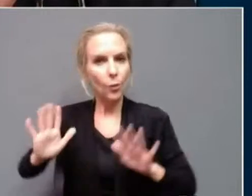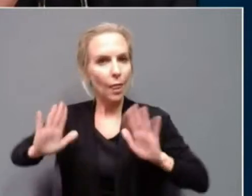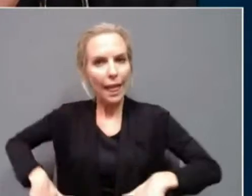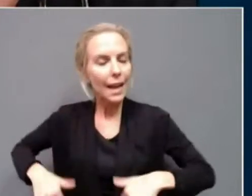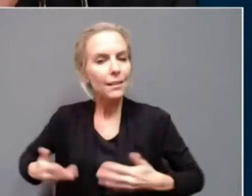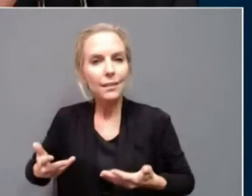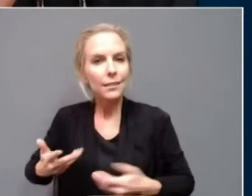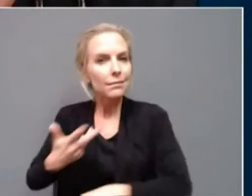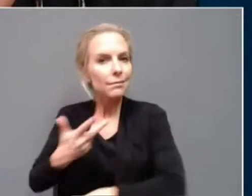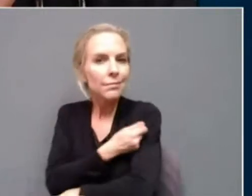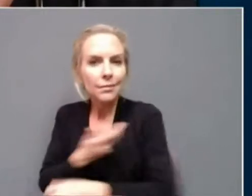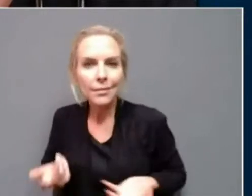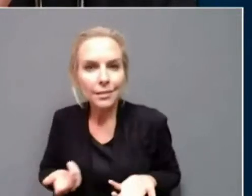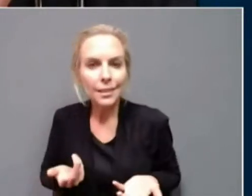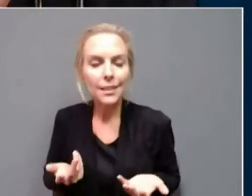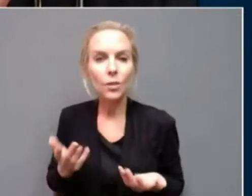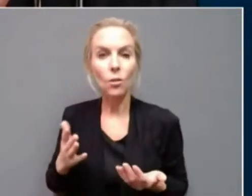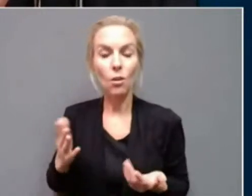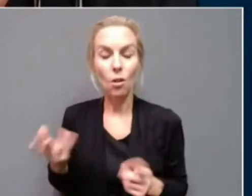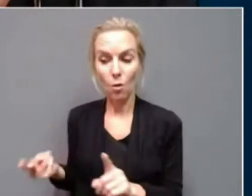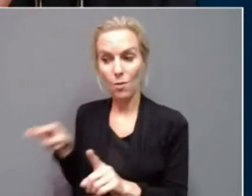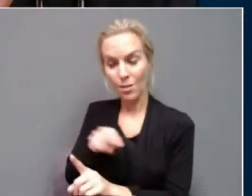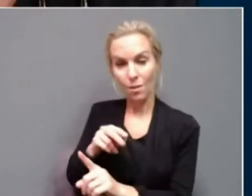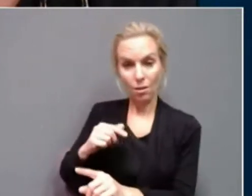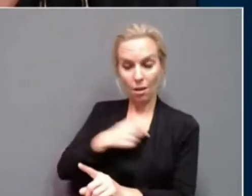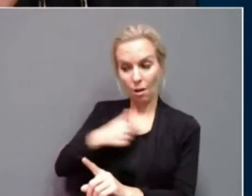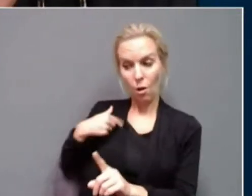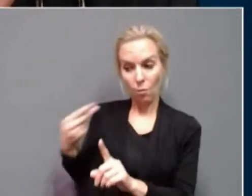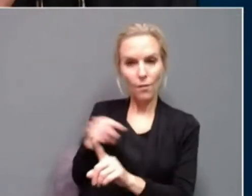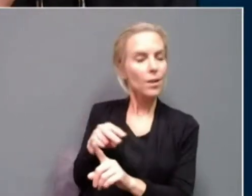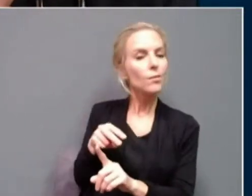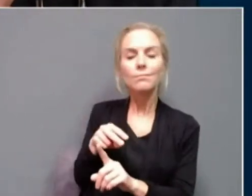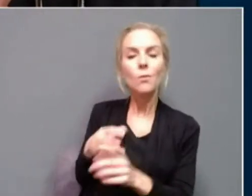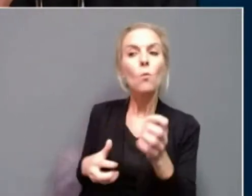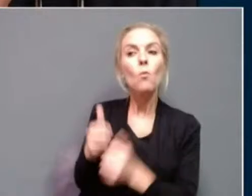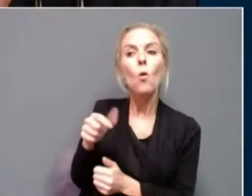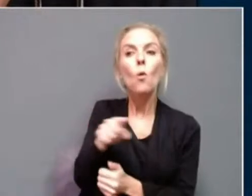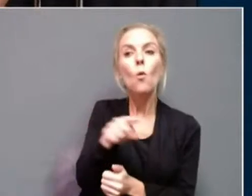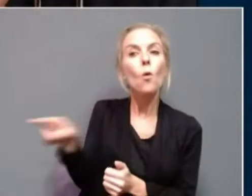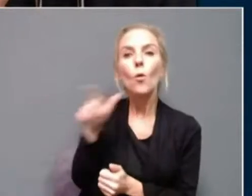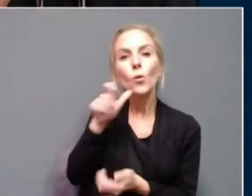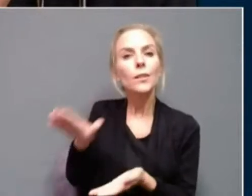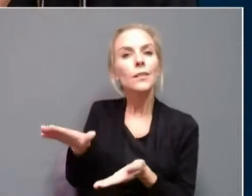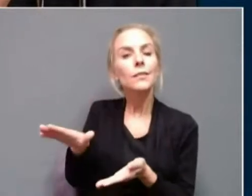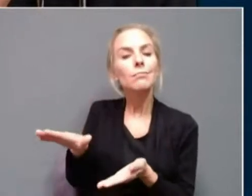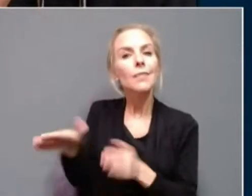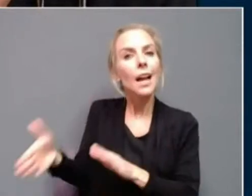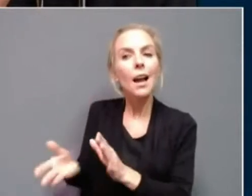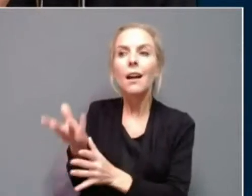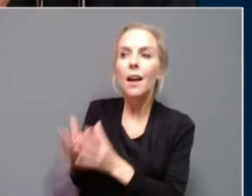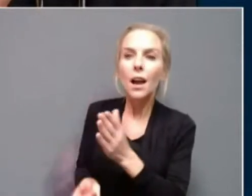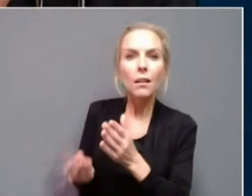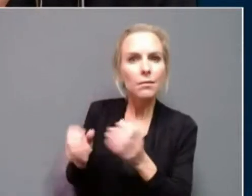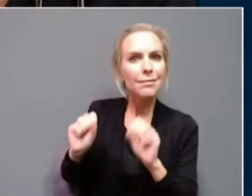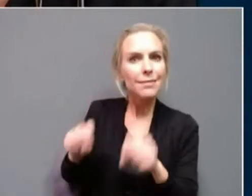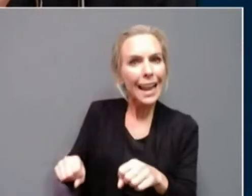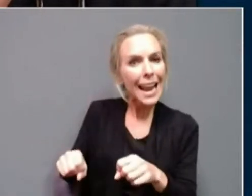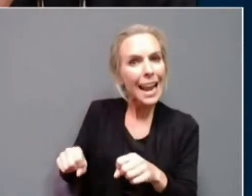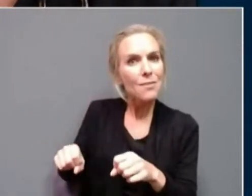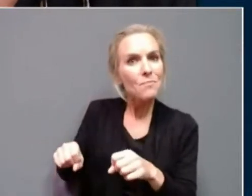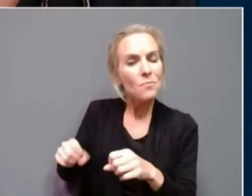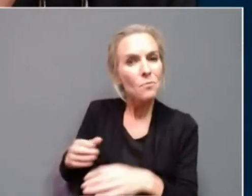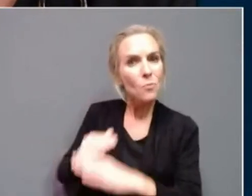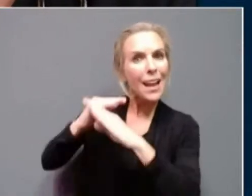standpoint, the things that we're seeing are most of these deaths are very preventable. There's a lot of